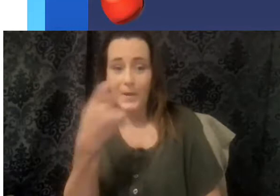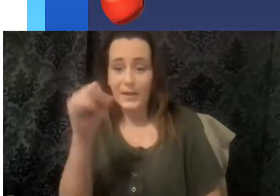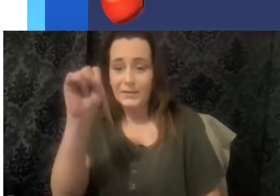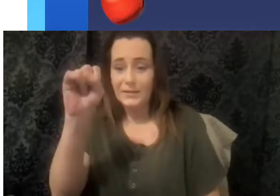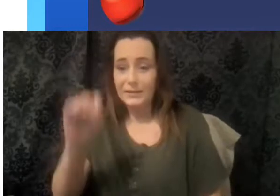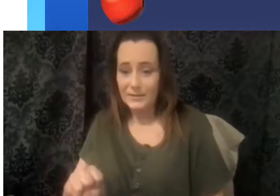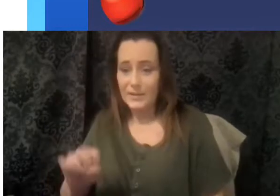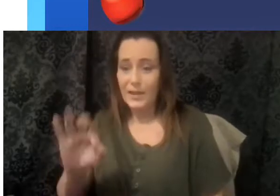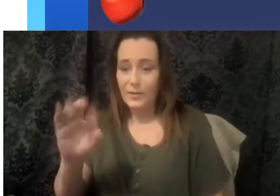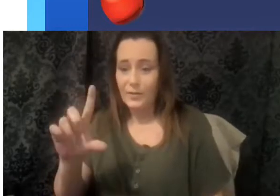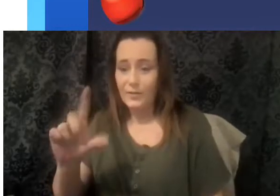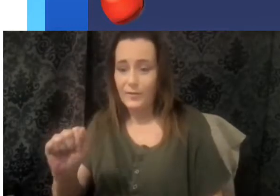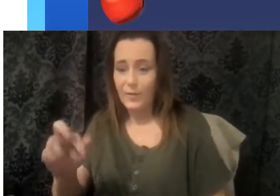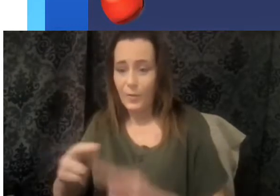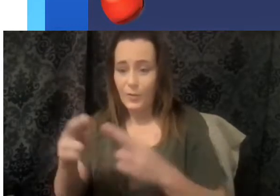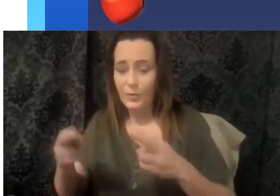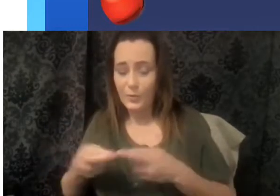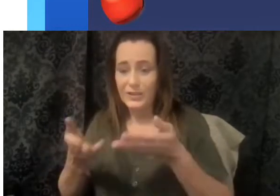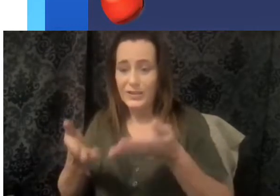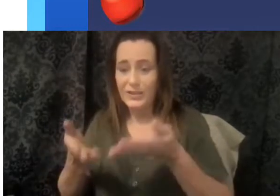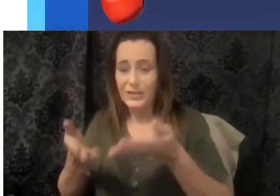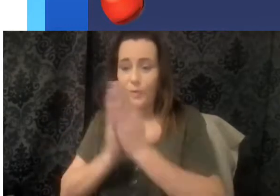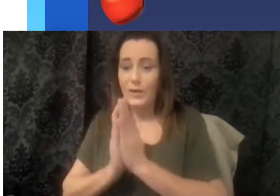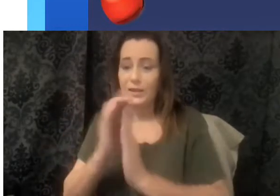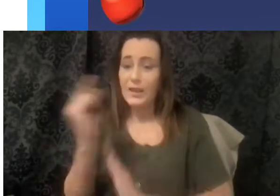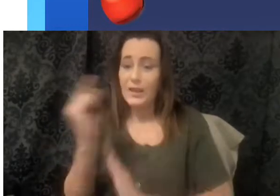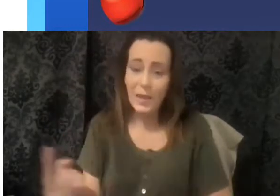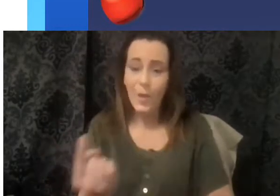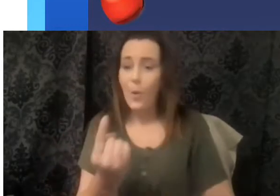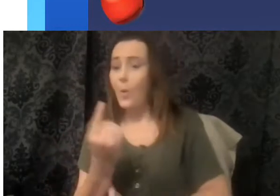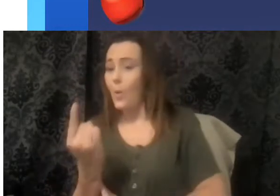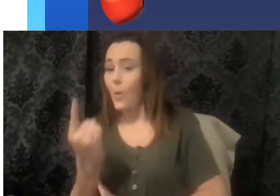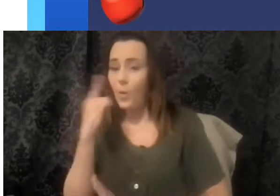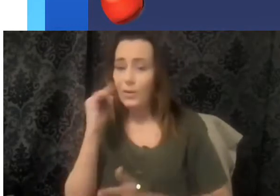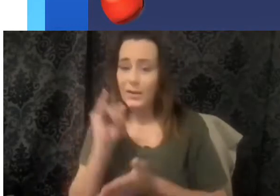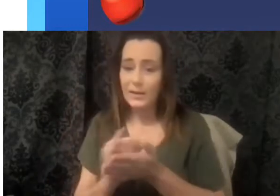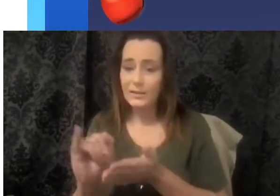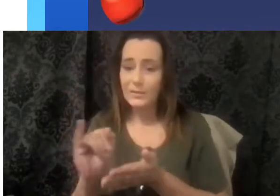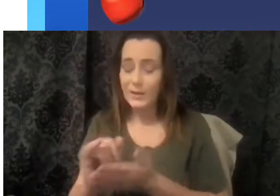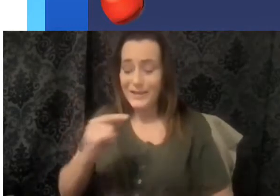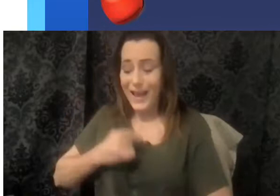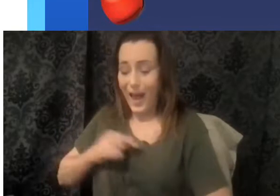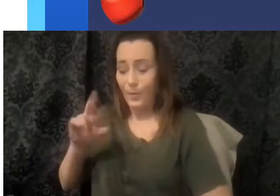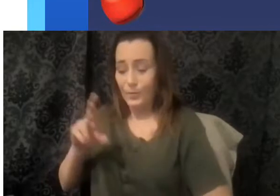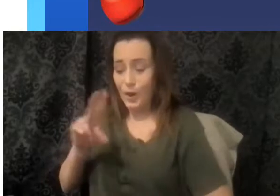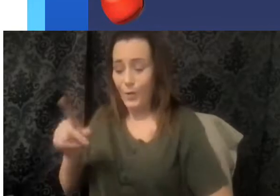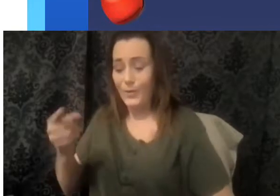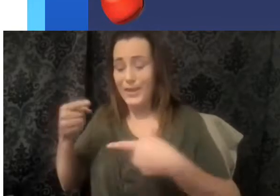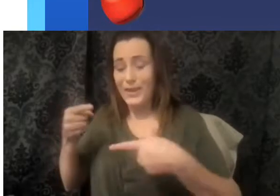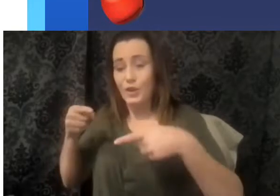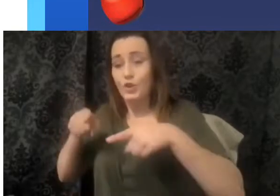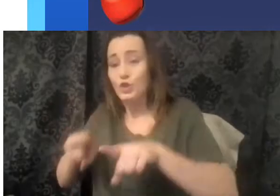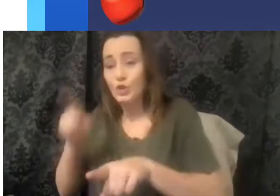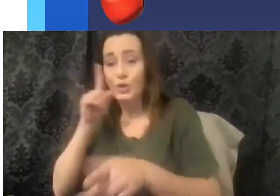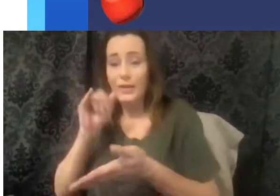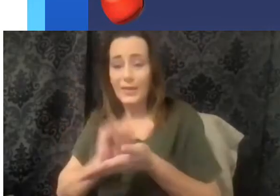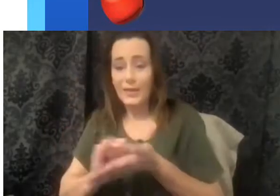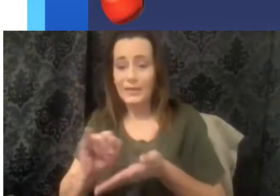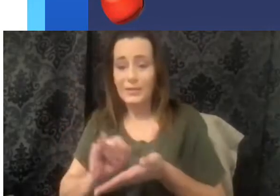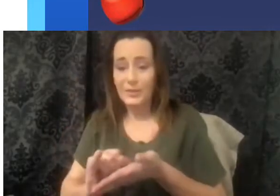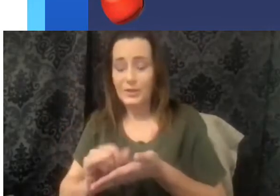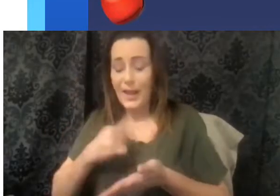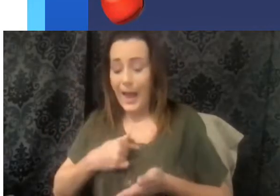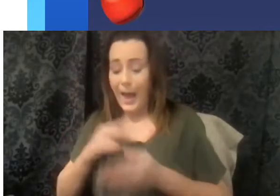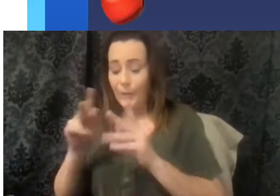that did request the only inspection in laws. Okay, I was the RD during the inspection, and I was the one that went out to